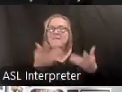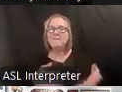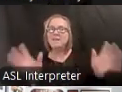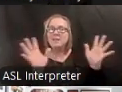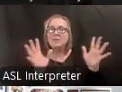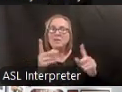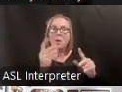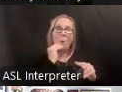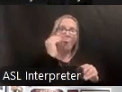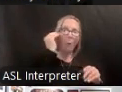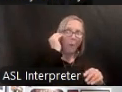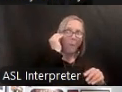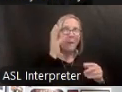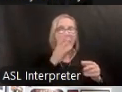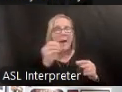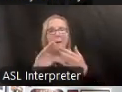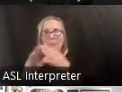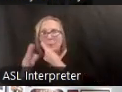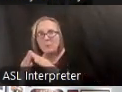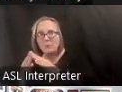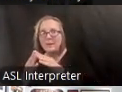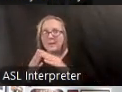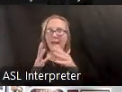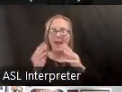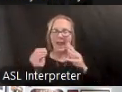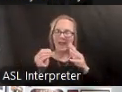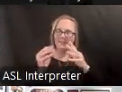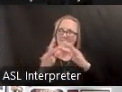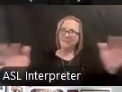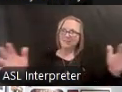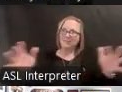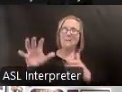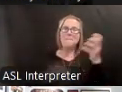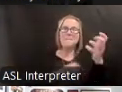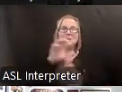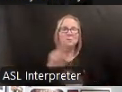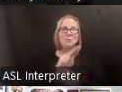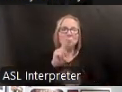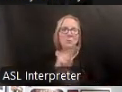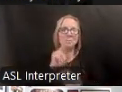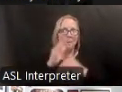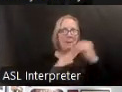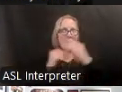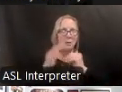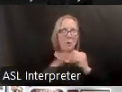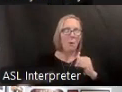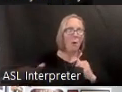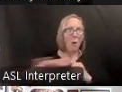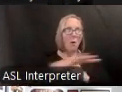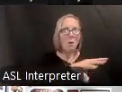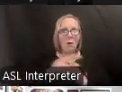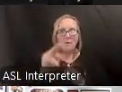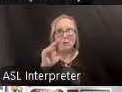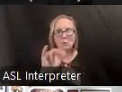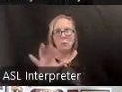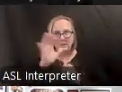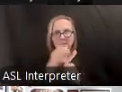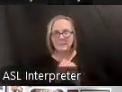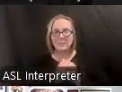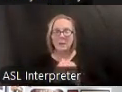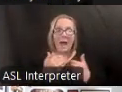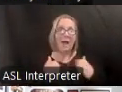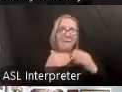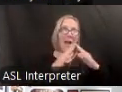diverse, inclusive, and affordable residential and mixed-use buildings throughout the city. From affordable and supportive housing